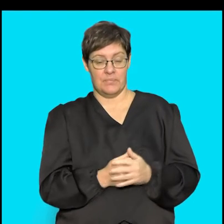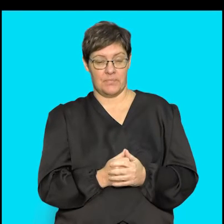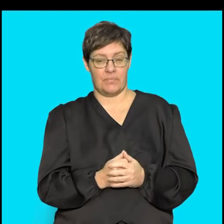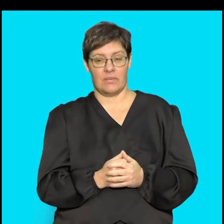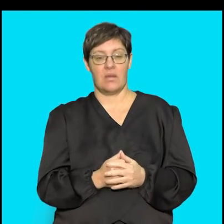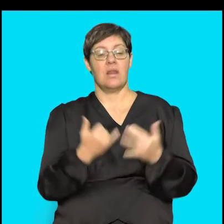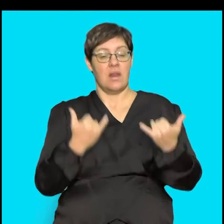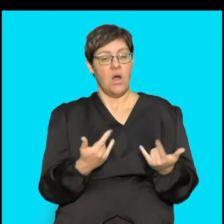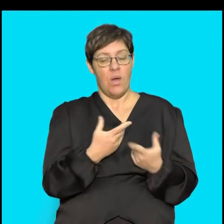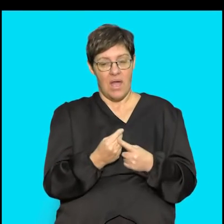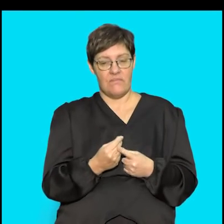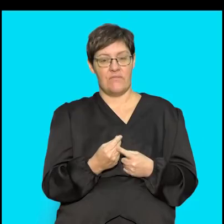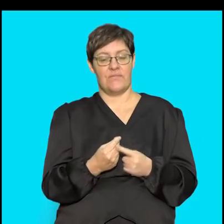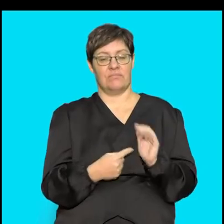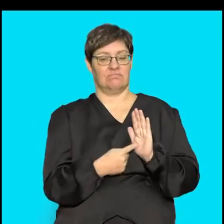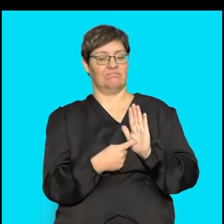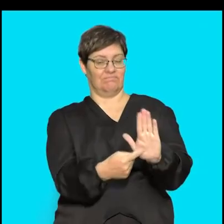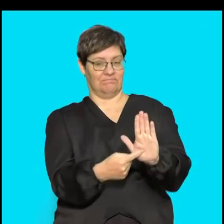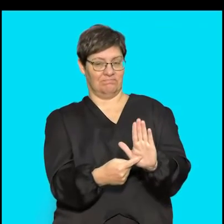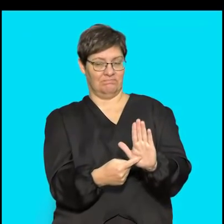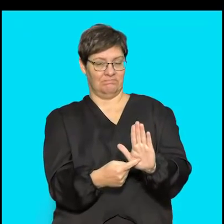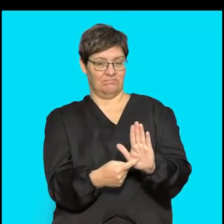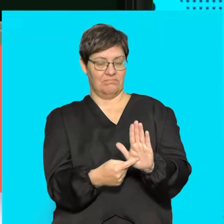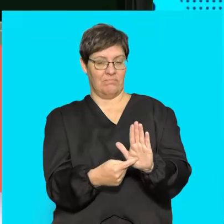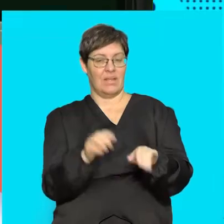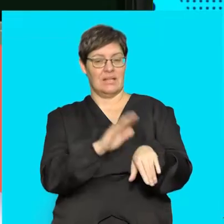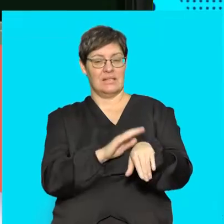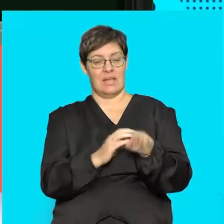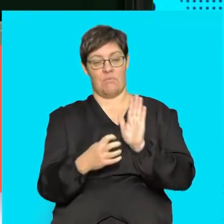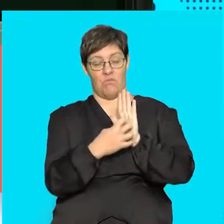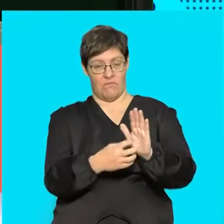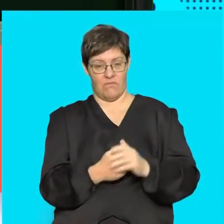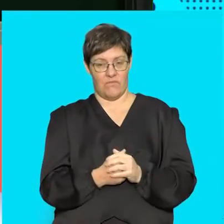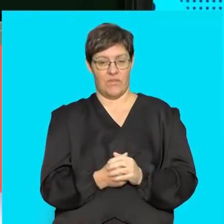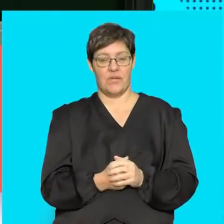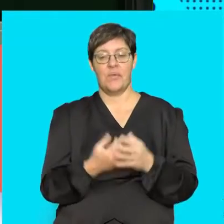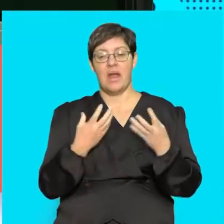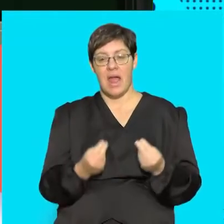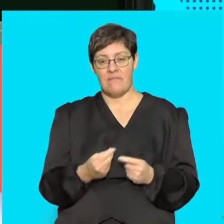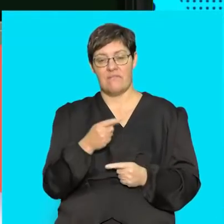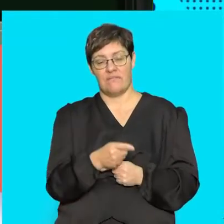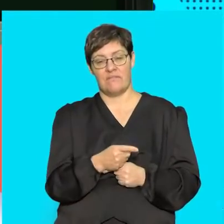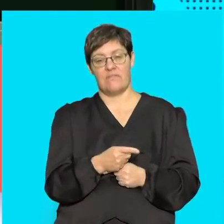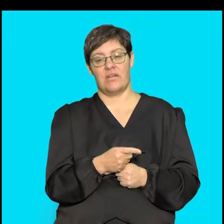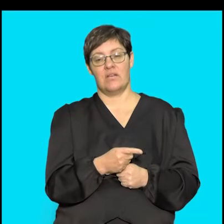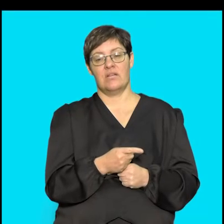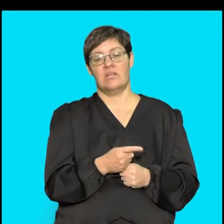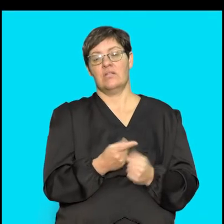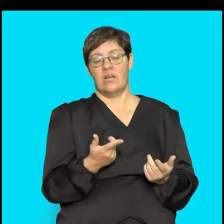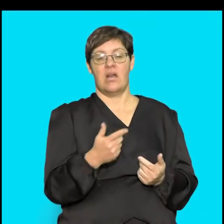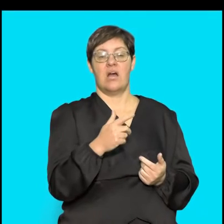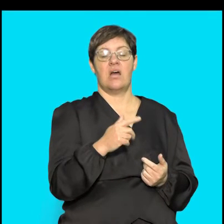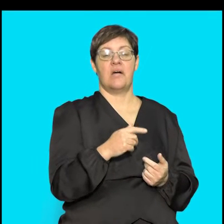Right. Here we have our concentration time graph, and remember we have concentrations